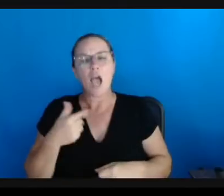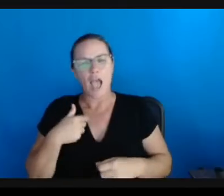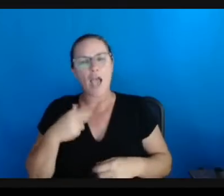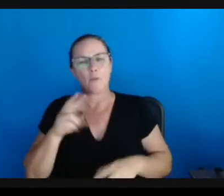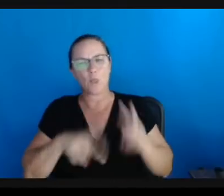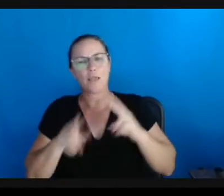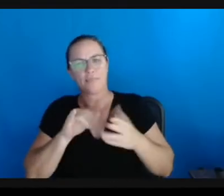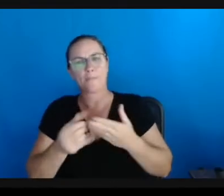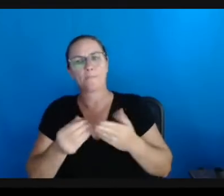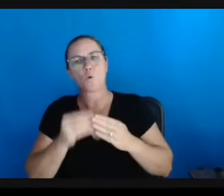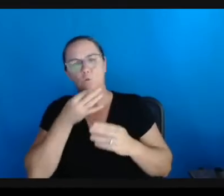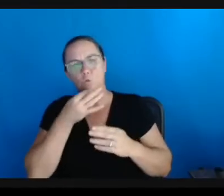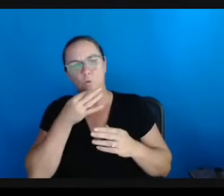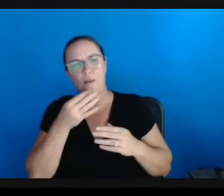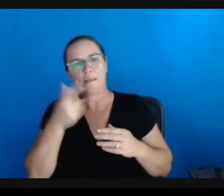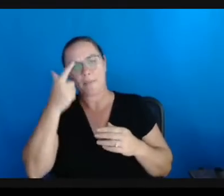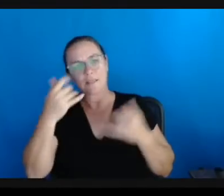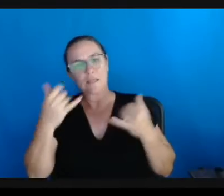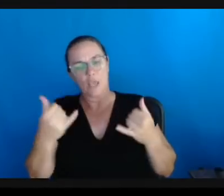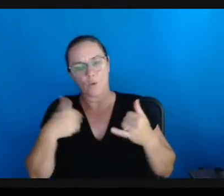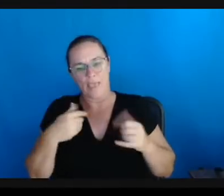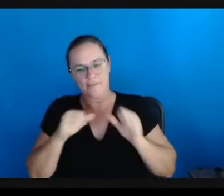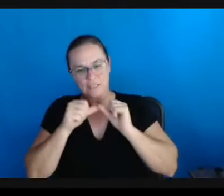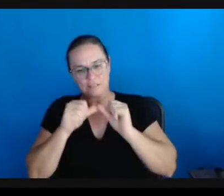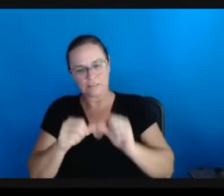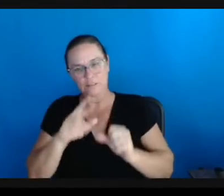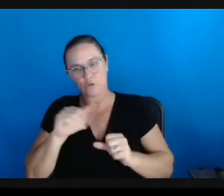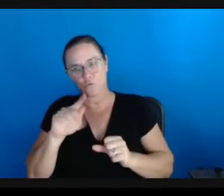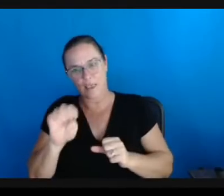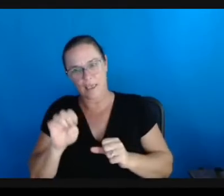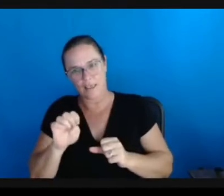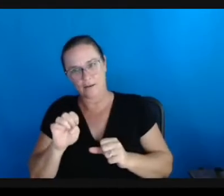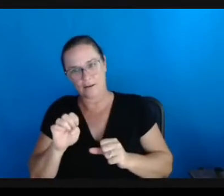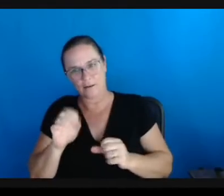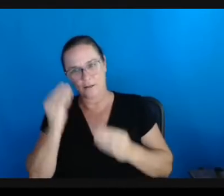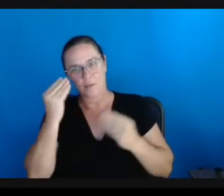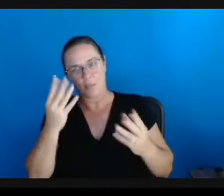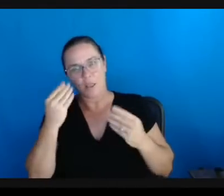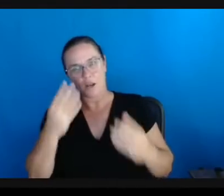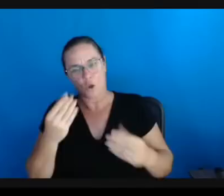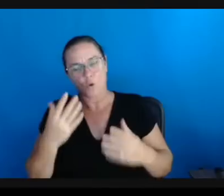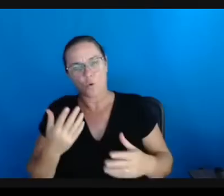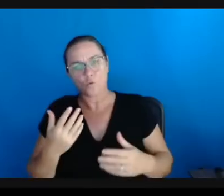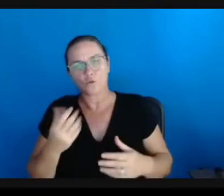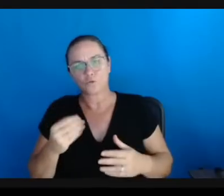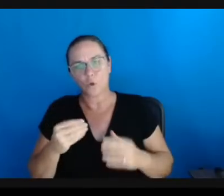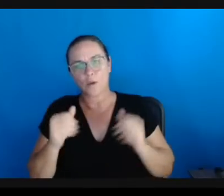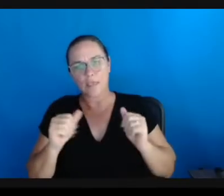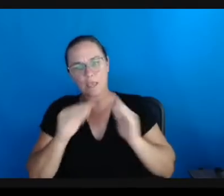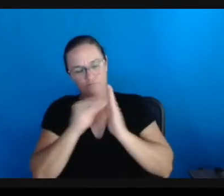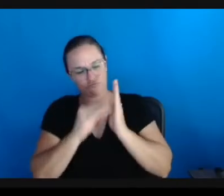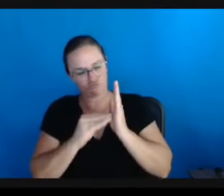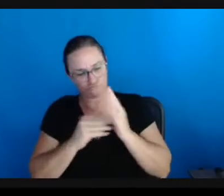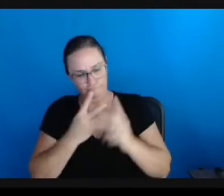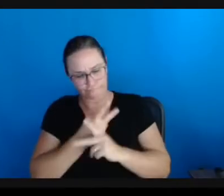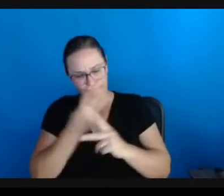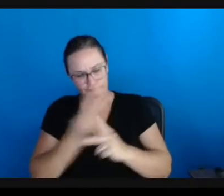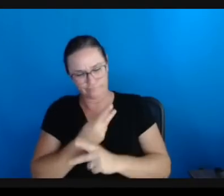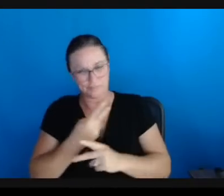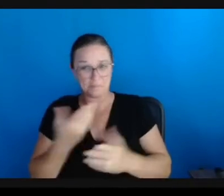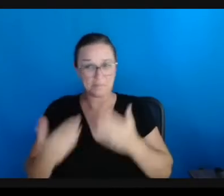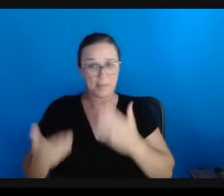getting more consistent rates being reported for our episodes, I can probably get a better handle on it as